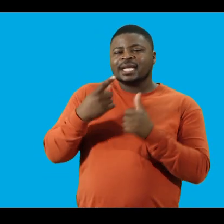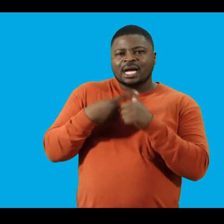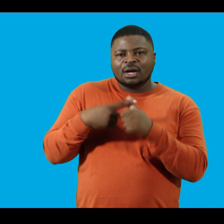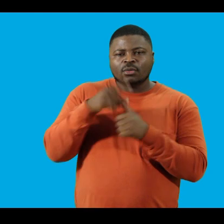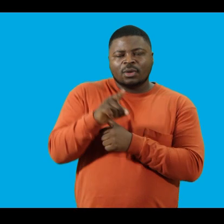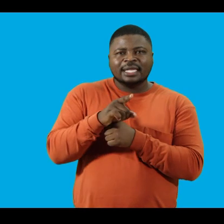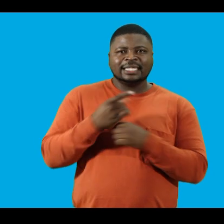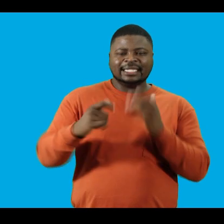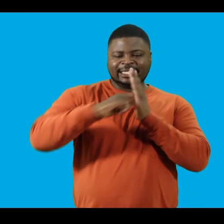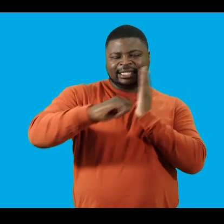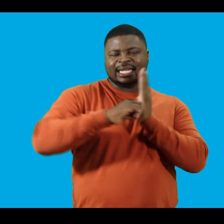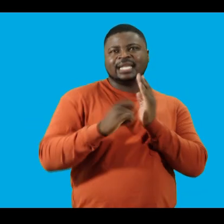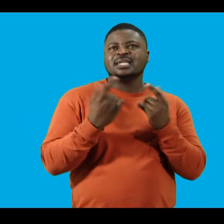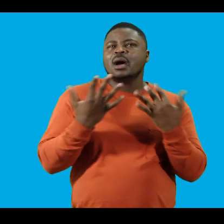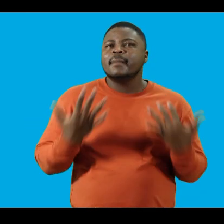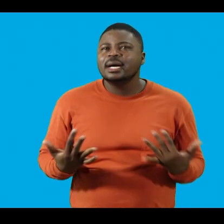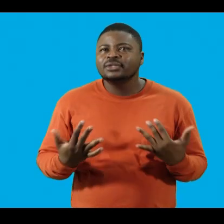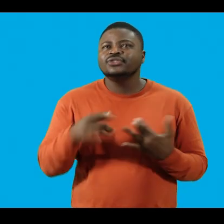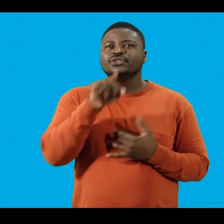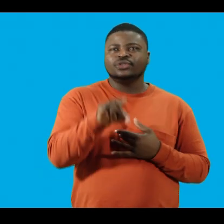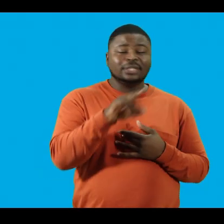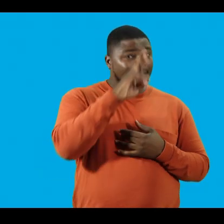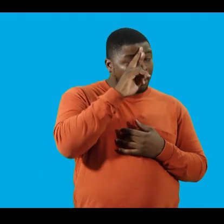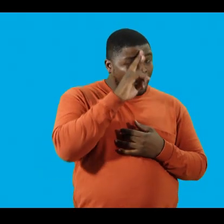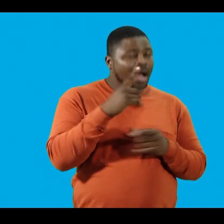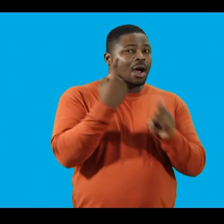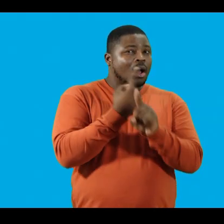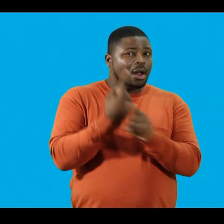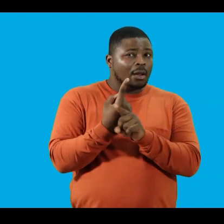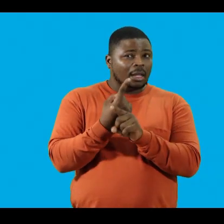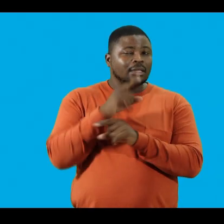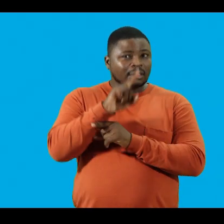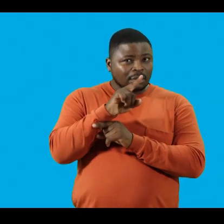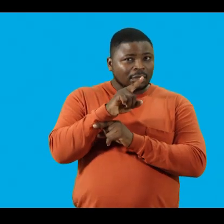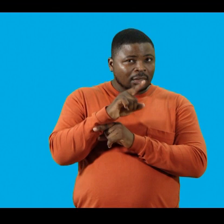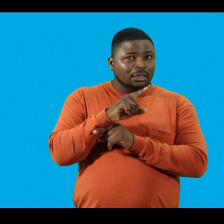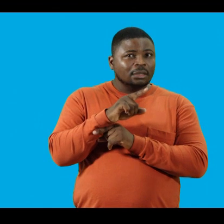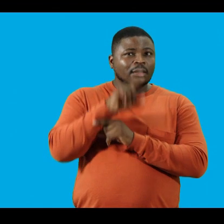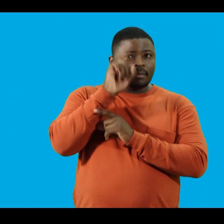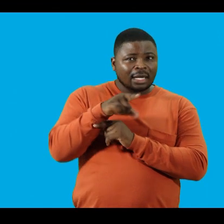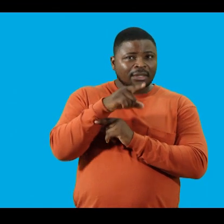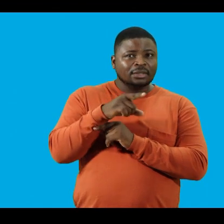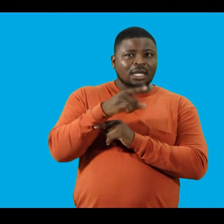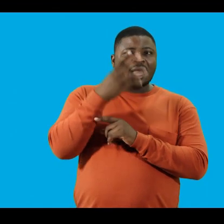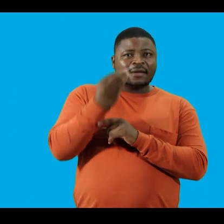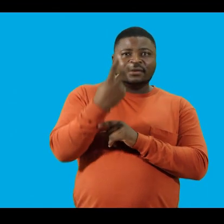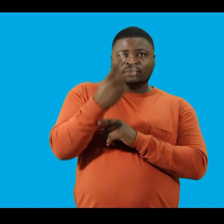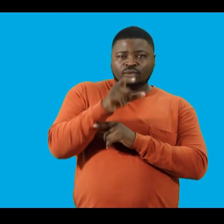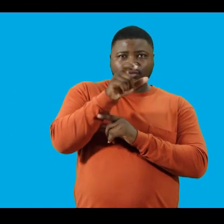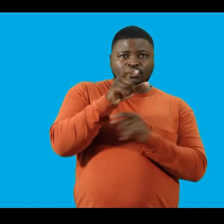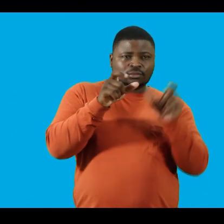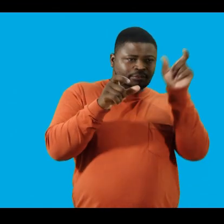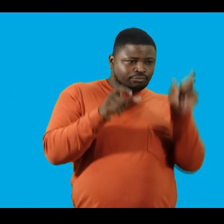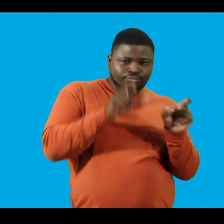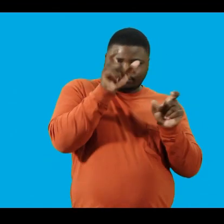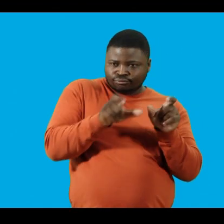deductions. Calculate being the action verb. Remember, on a payslip, there's two sides. The first one will